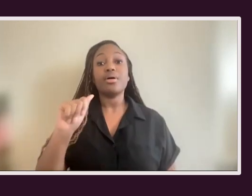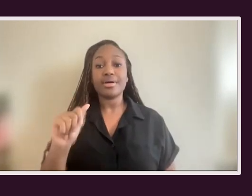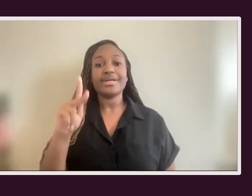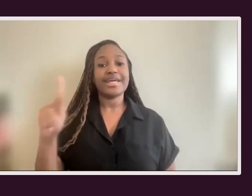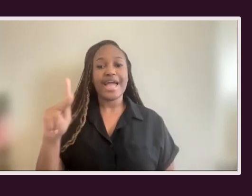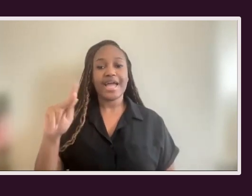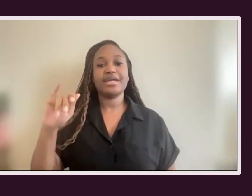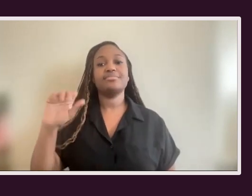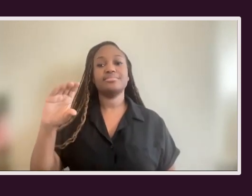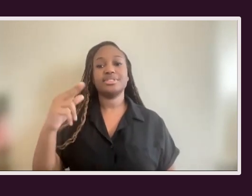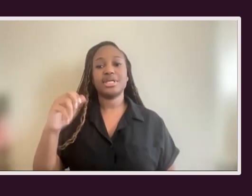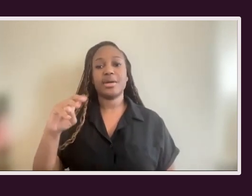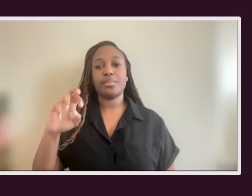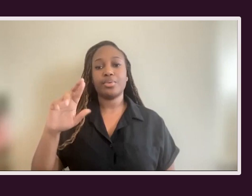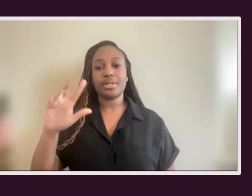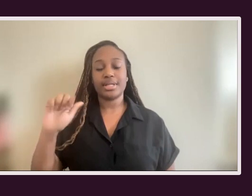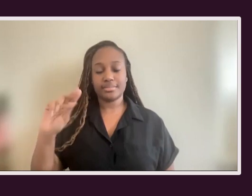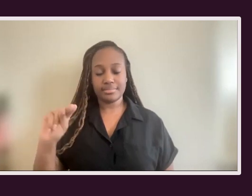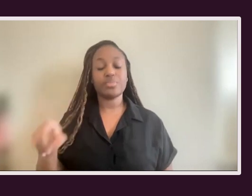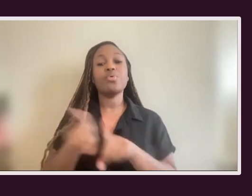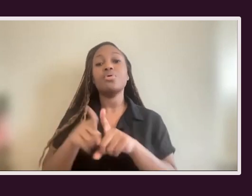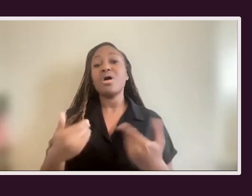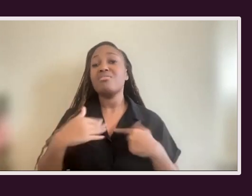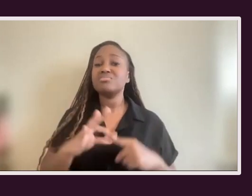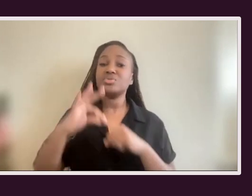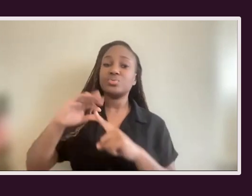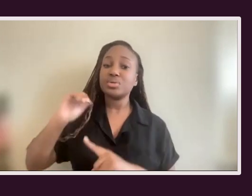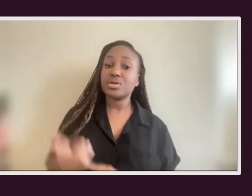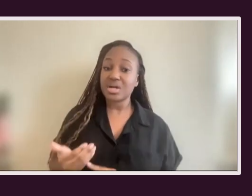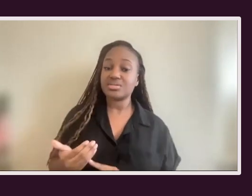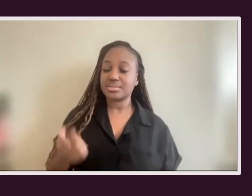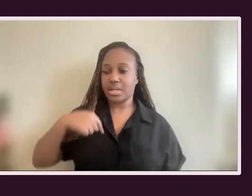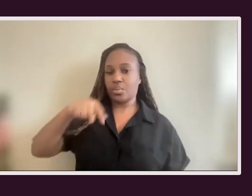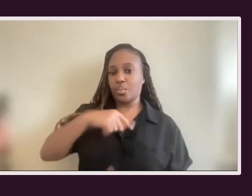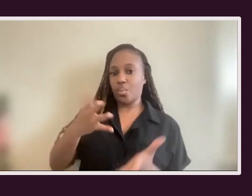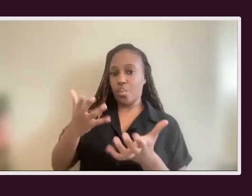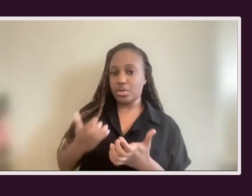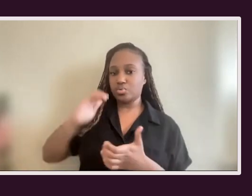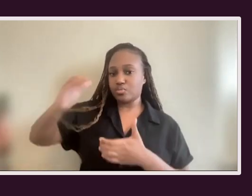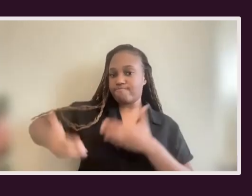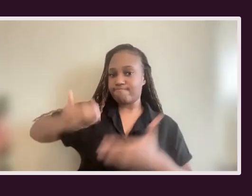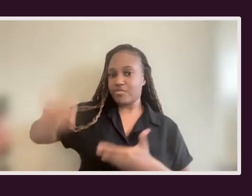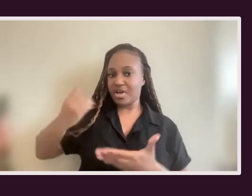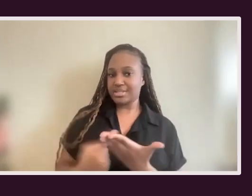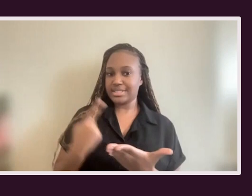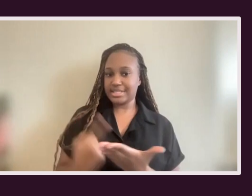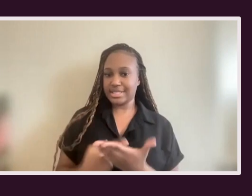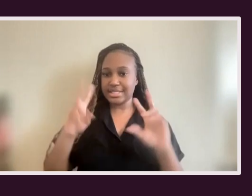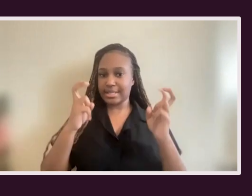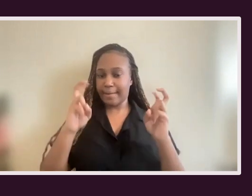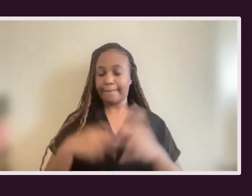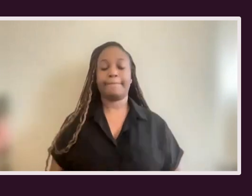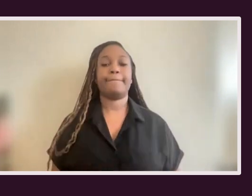and some very special guests that Laura Kaye and I wanted to invite to cover this topic. So let's